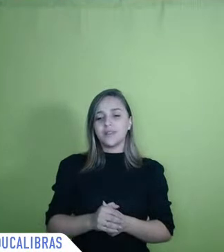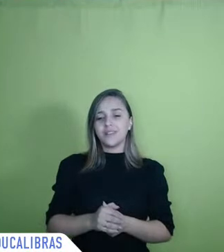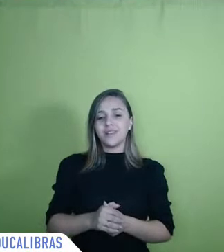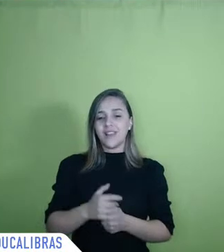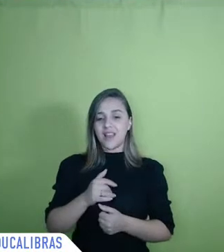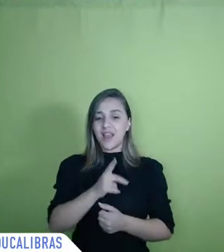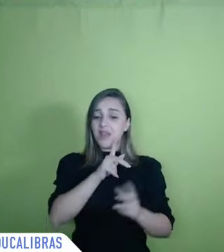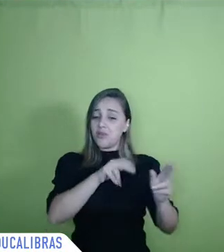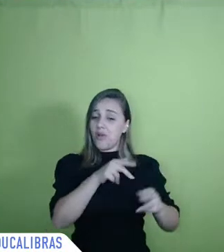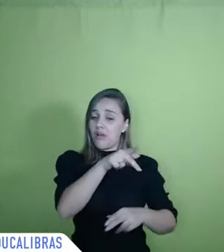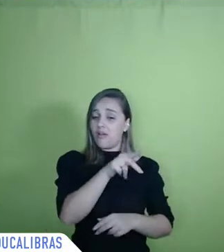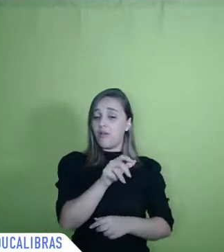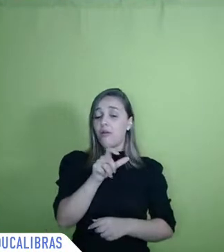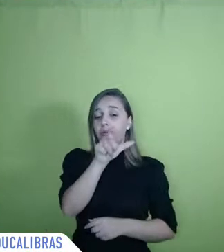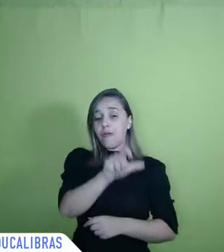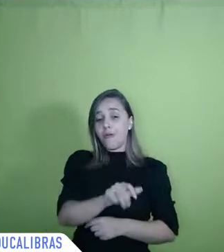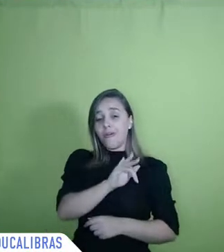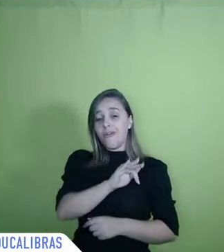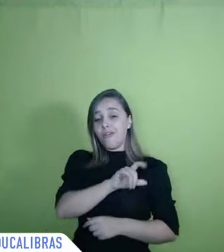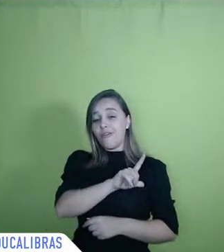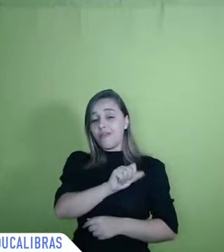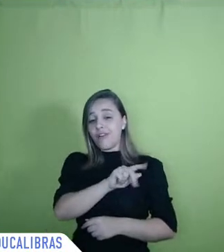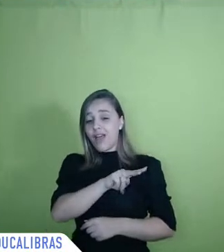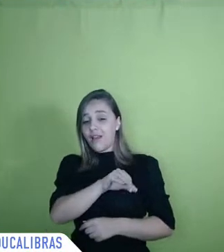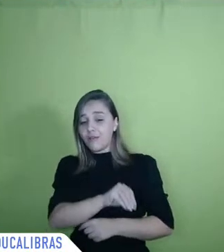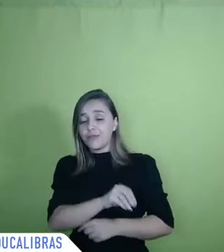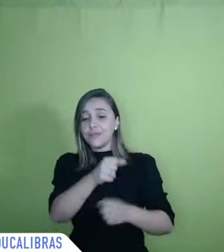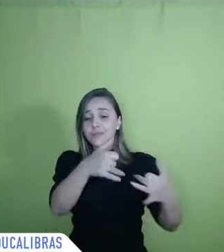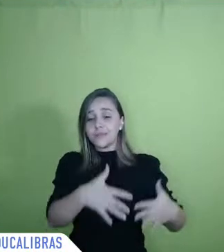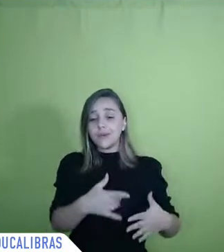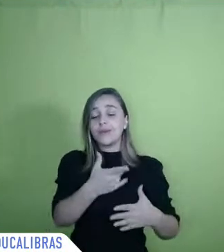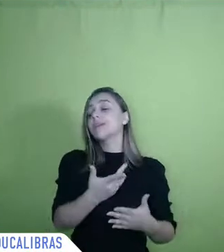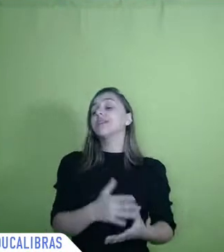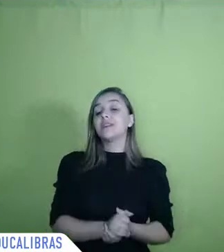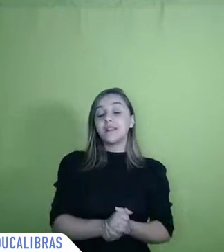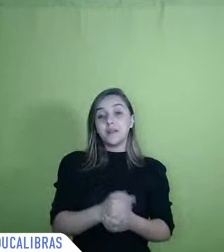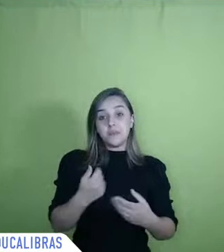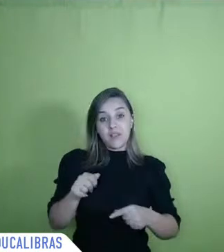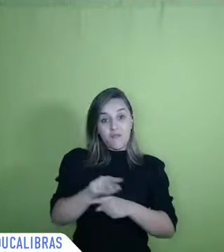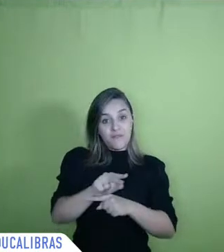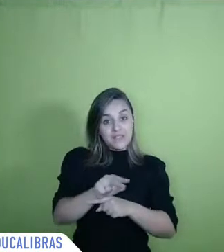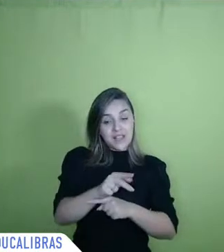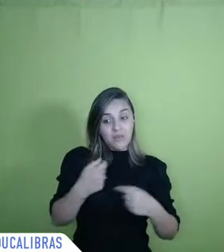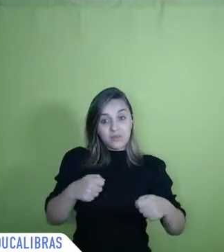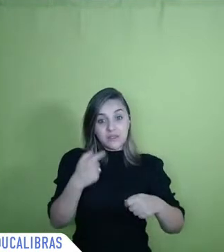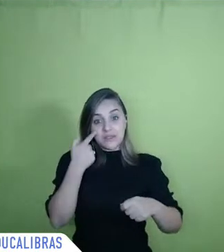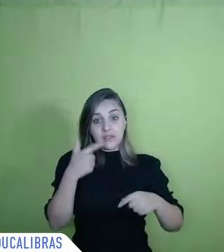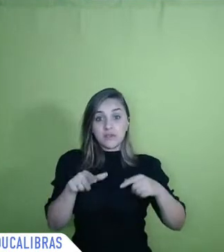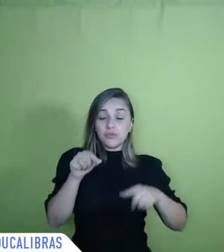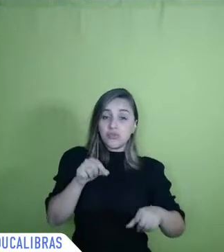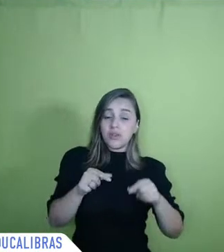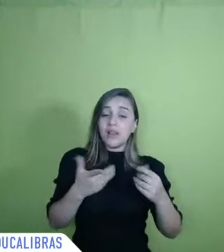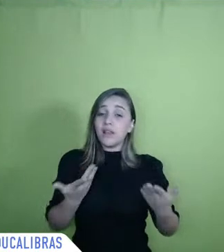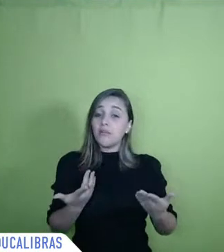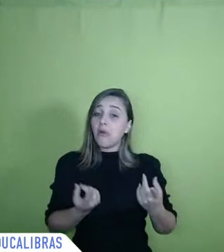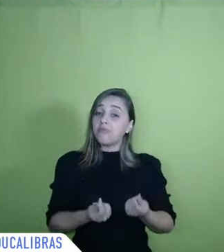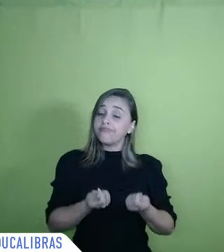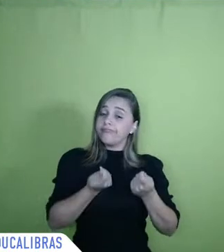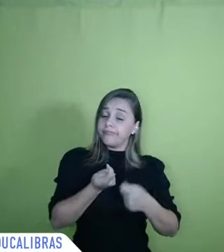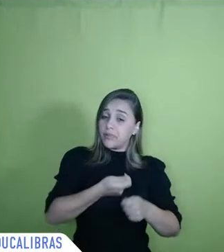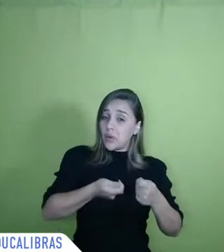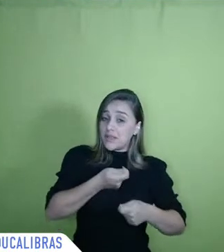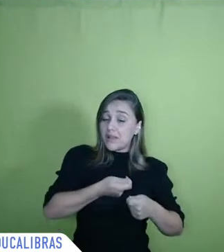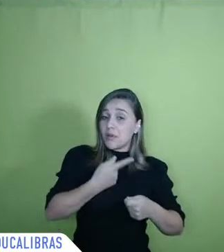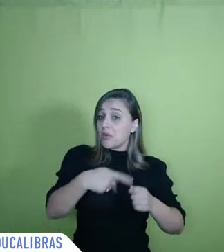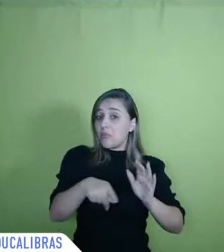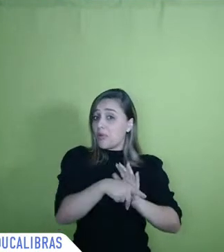discussing the very restrict budget. We have a fiscal problem, and what are the effects? We have to